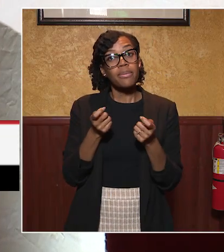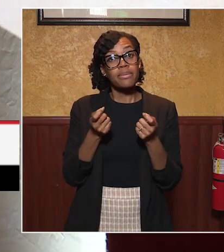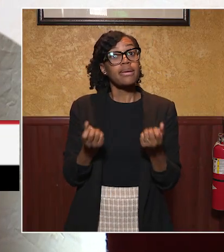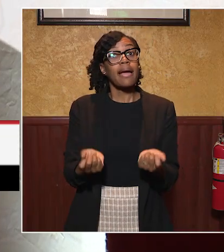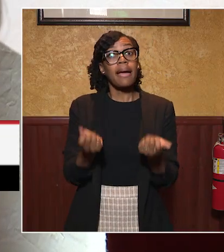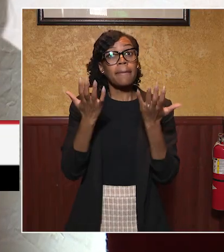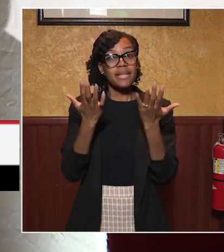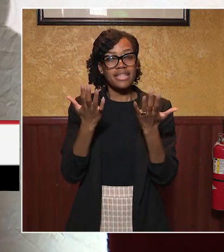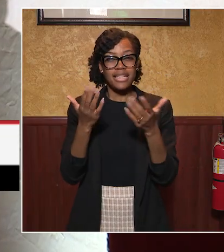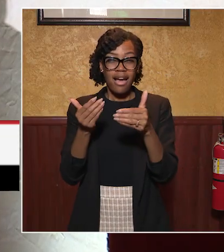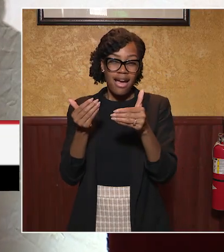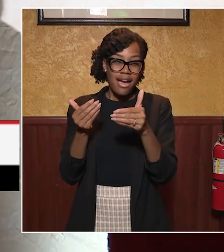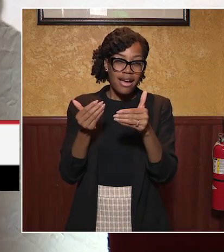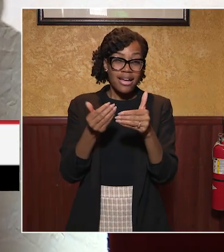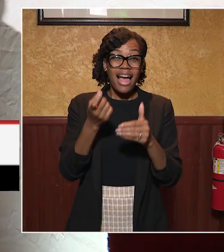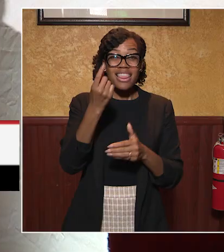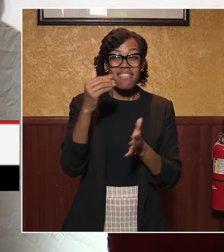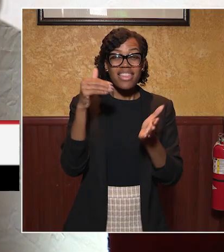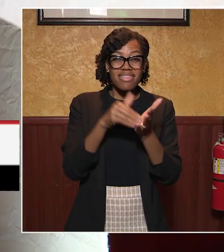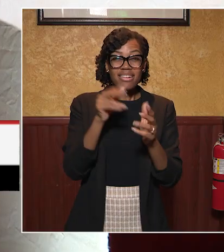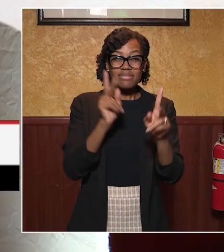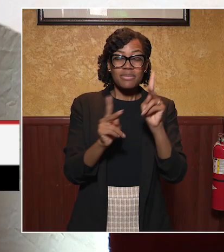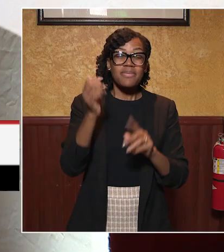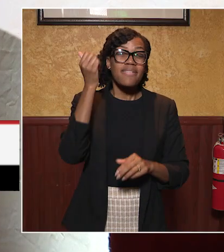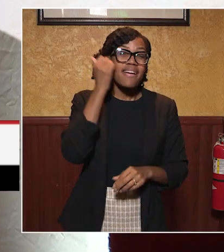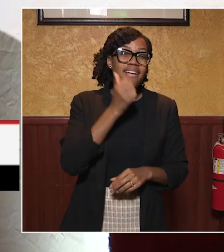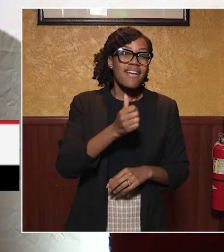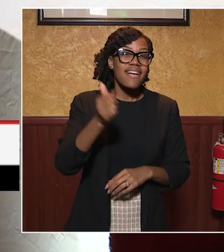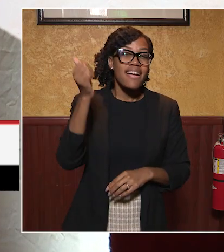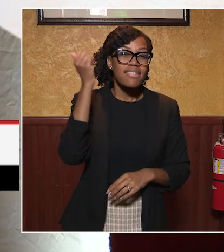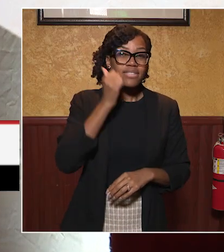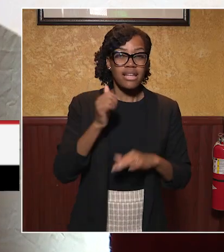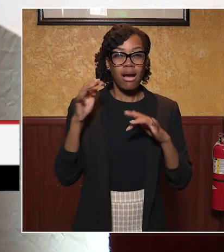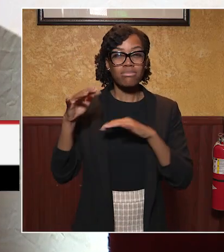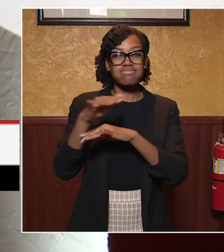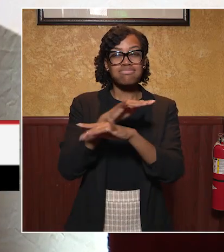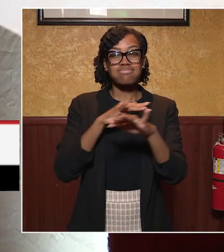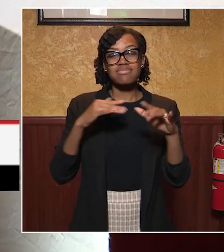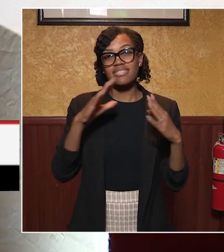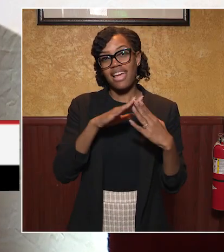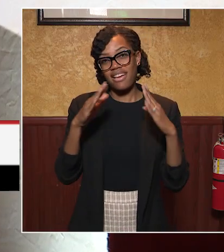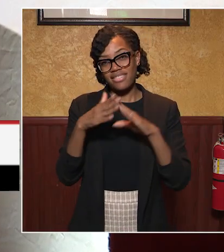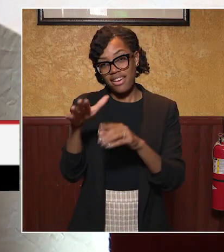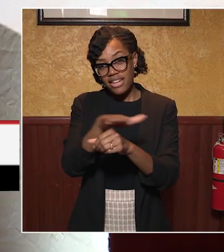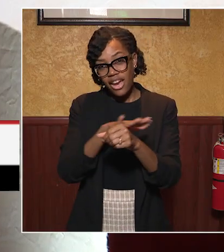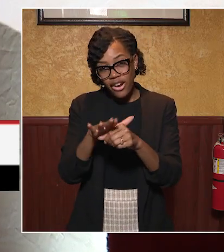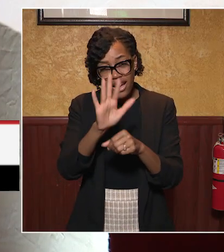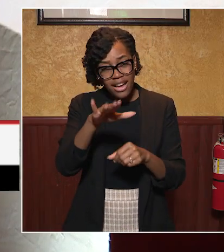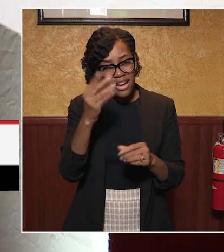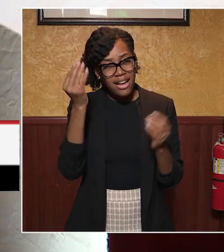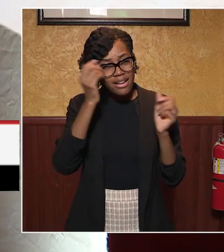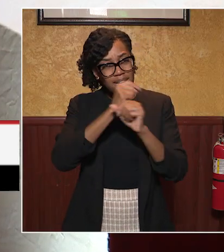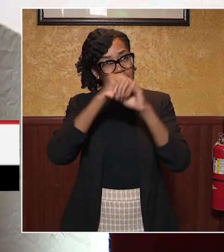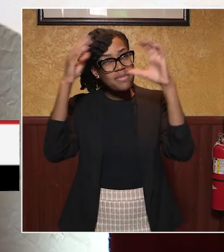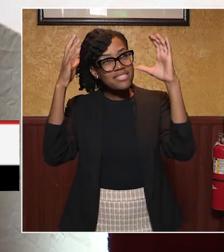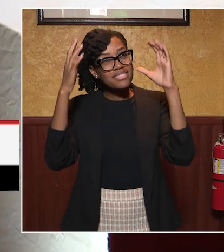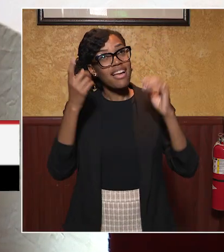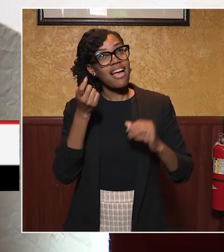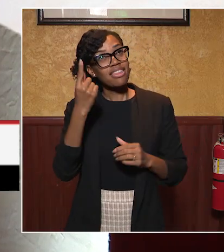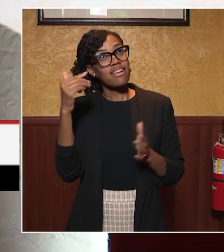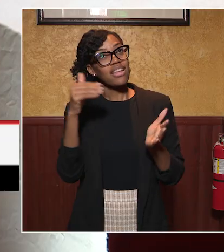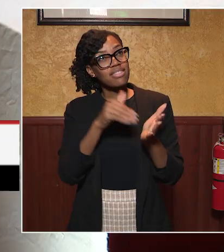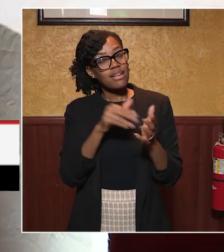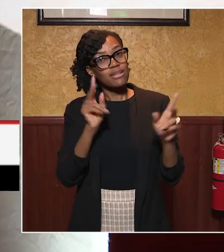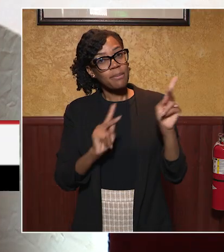nearly 11,000 people per day to the downtown. Think about that. 11,000